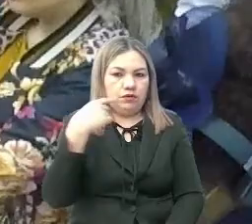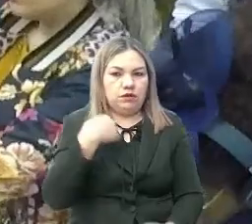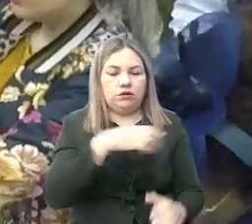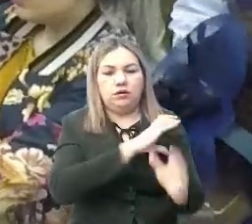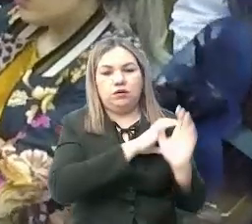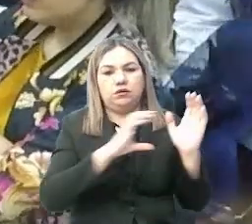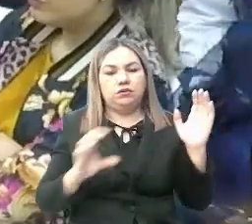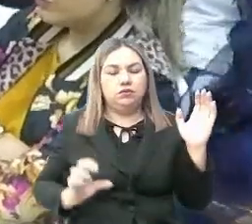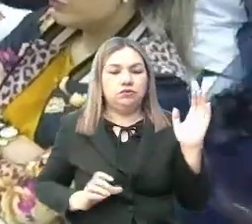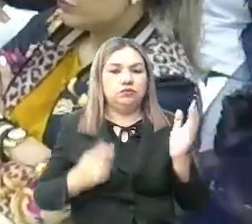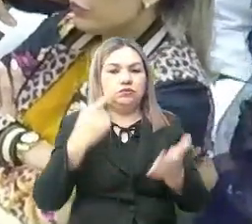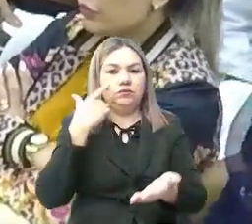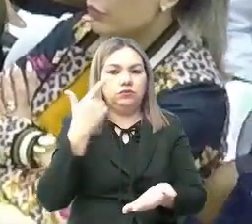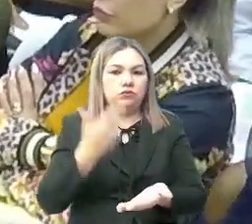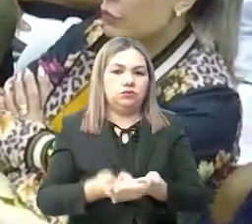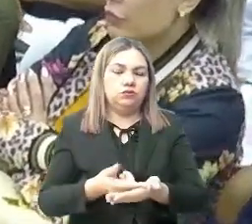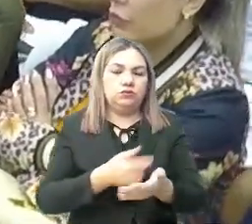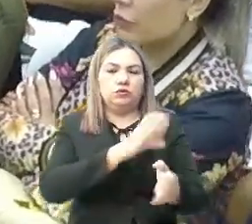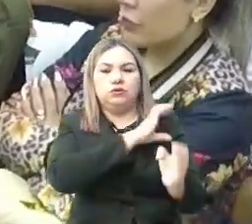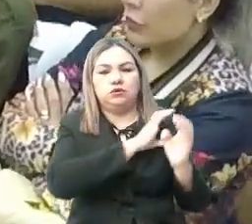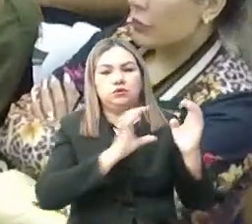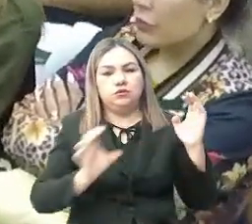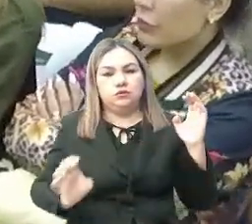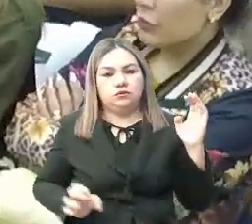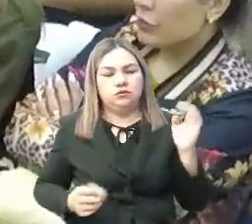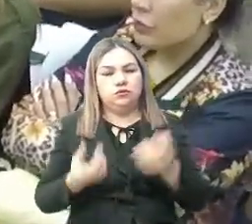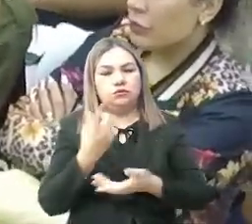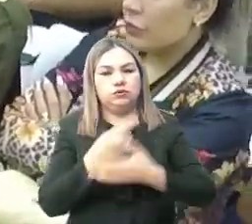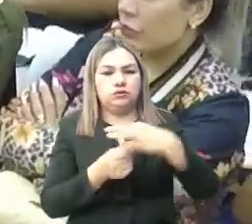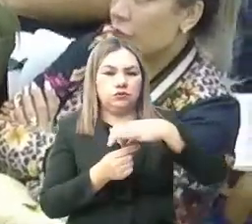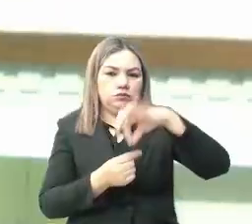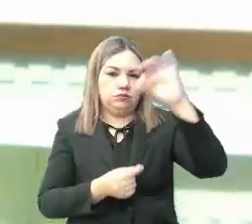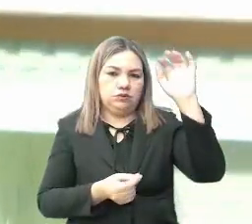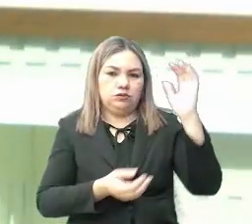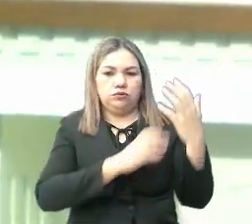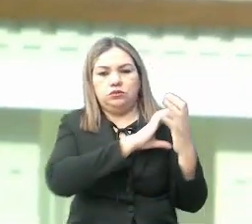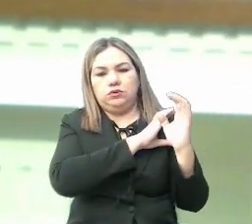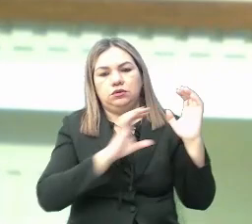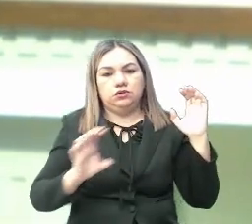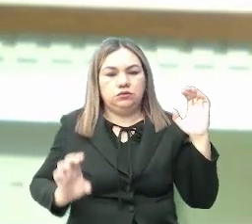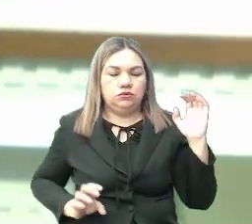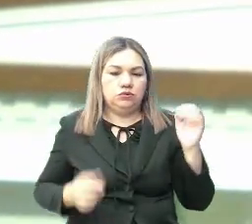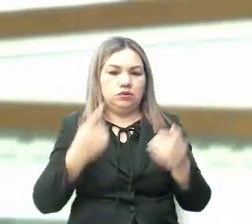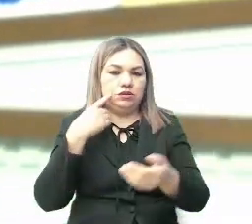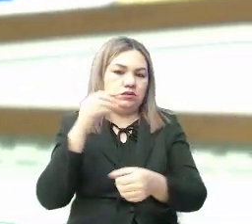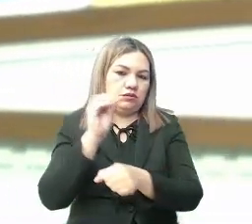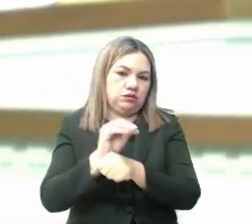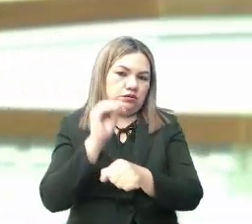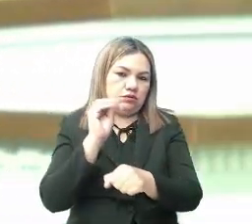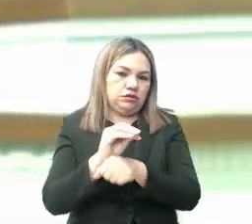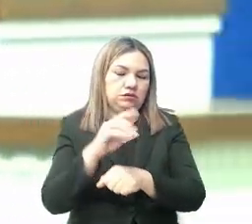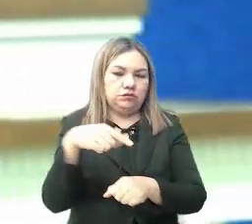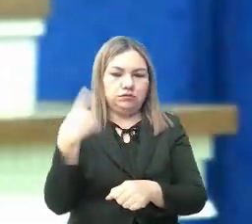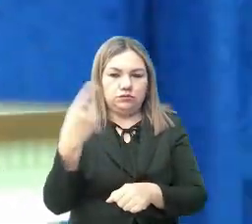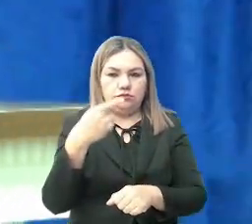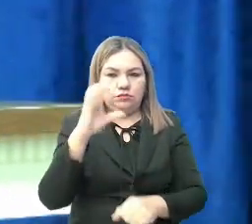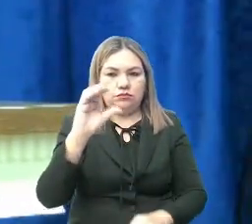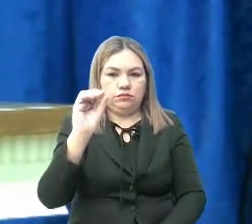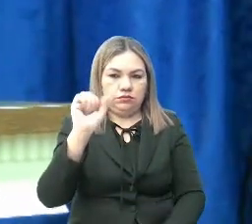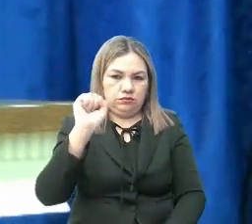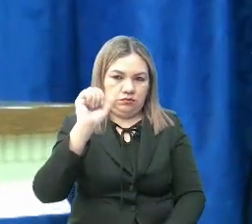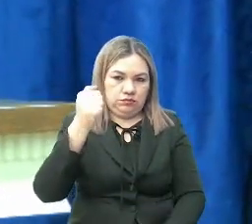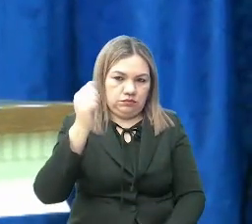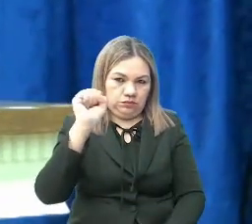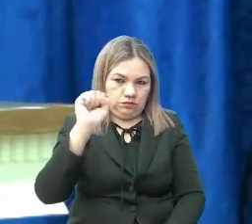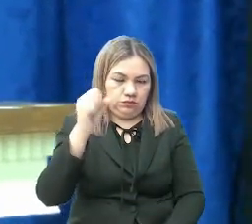Christ got revealed to me. The Spirit of Christ started to show me all things. But the